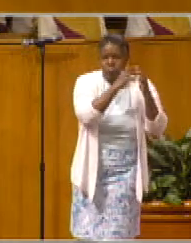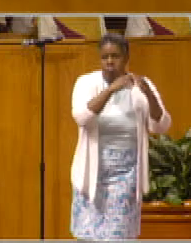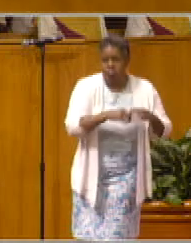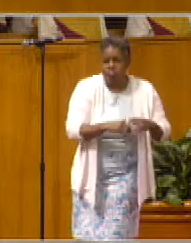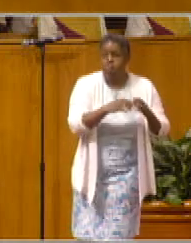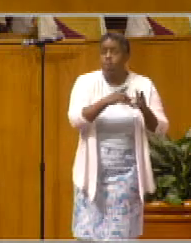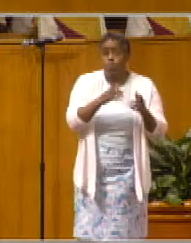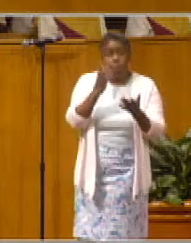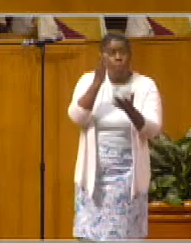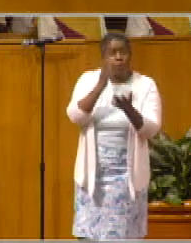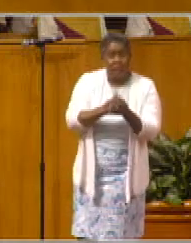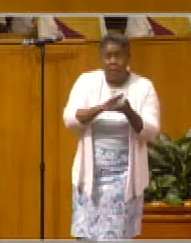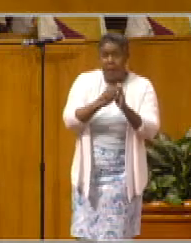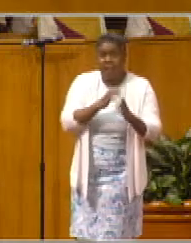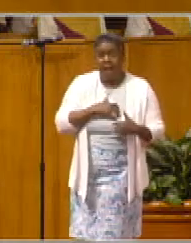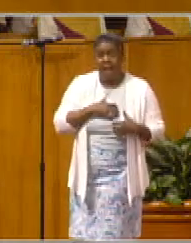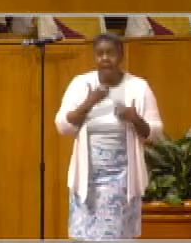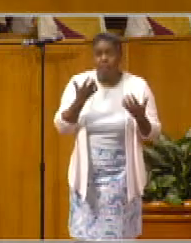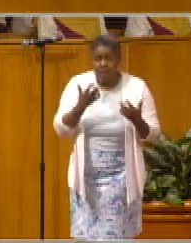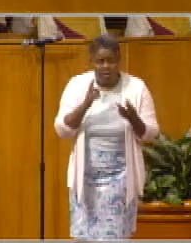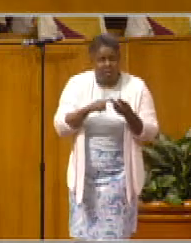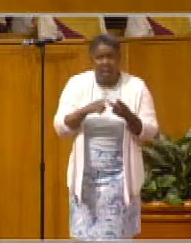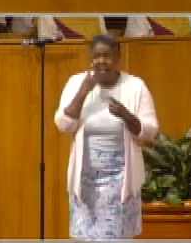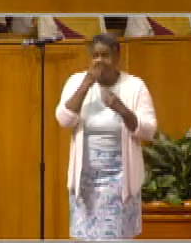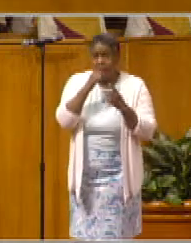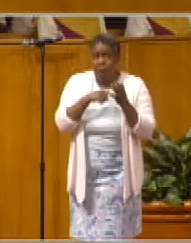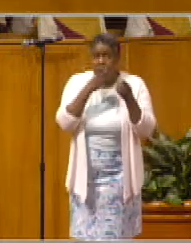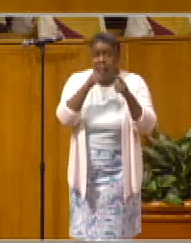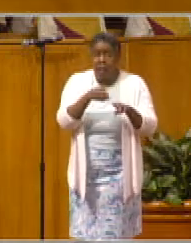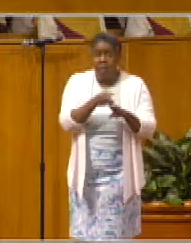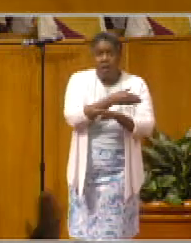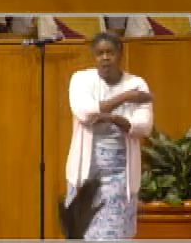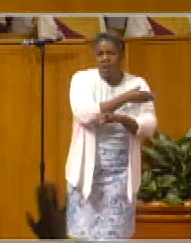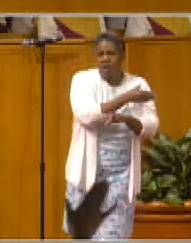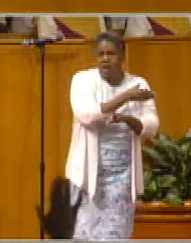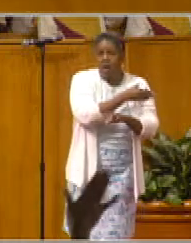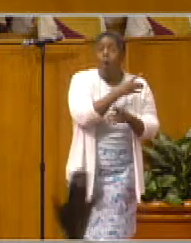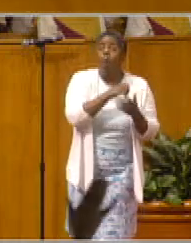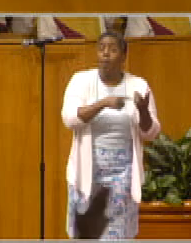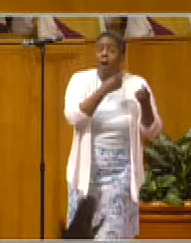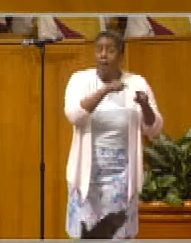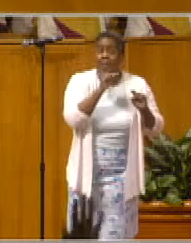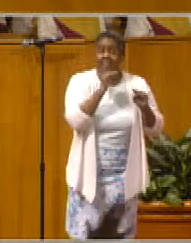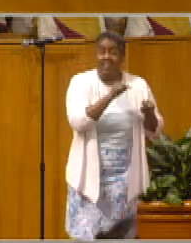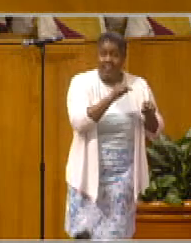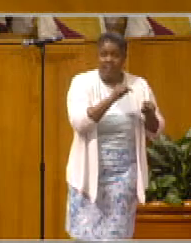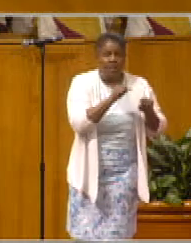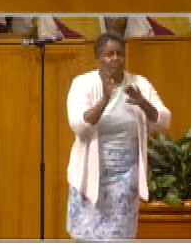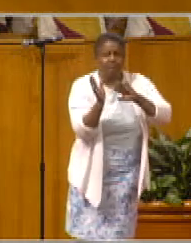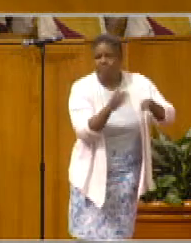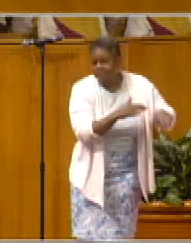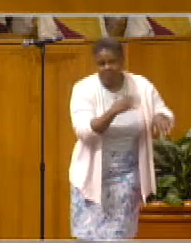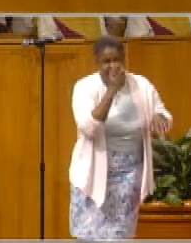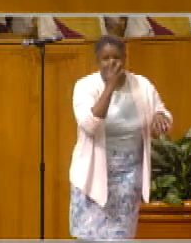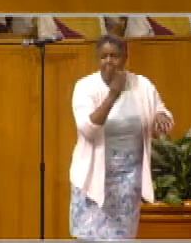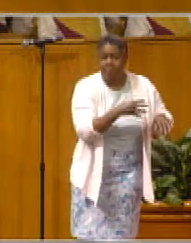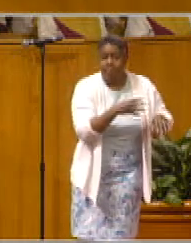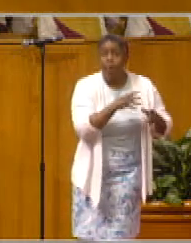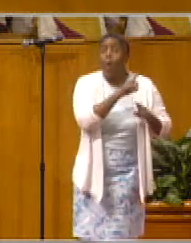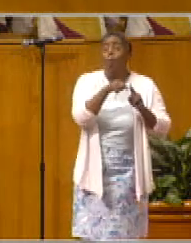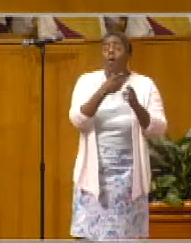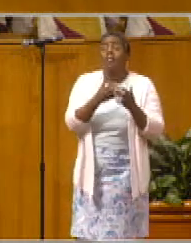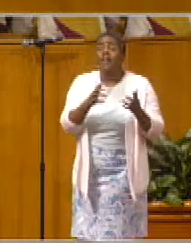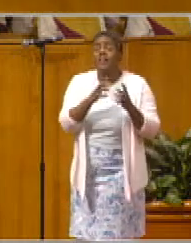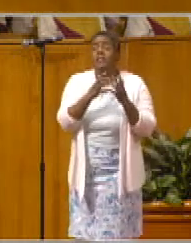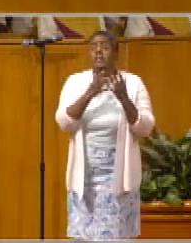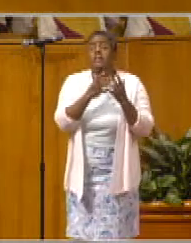you start to get angry thinking about the time you wasted on that ship. When things fall